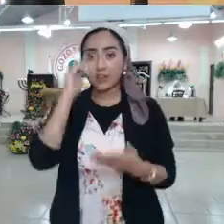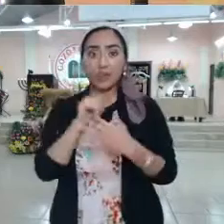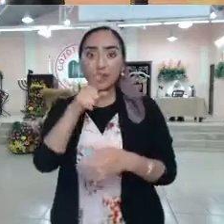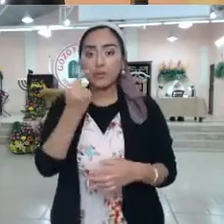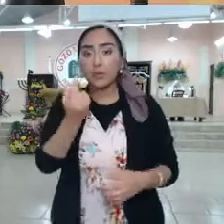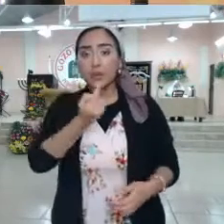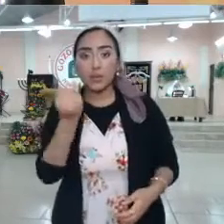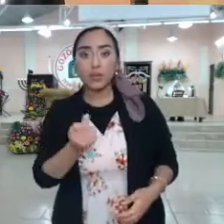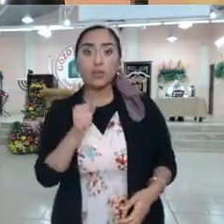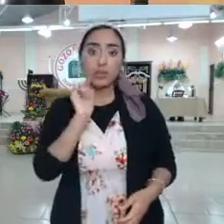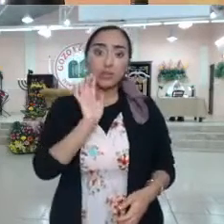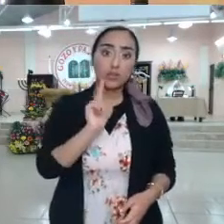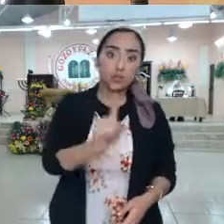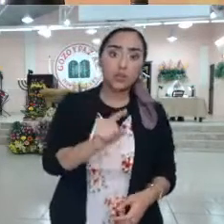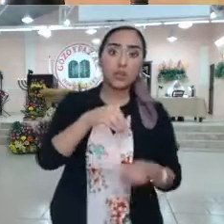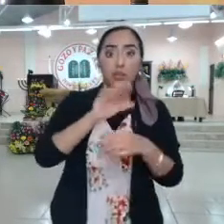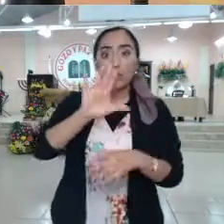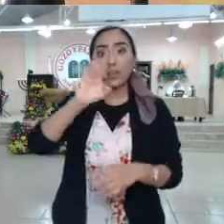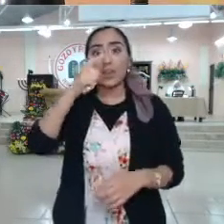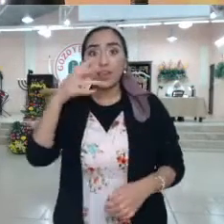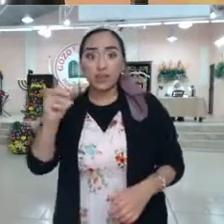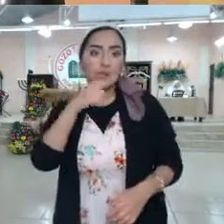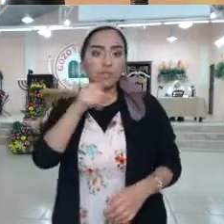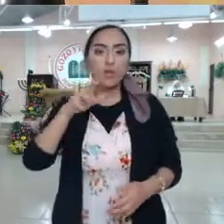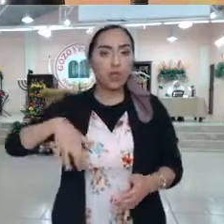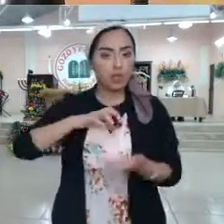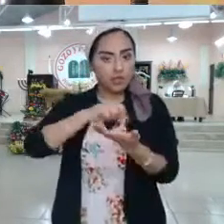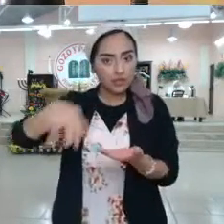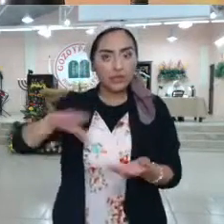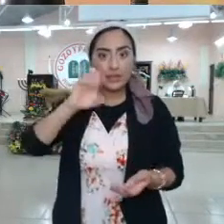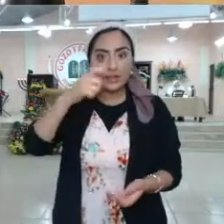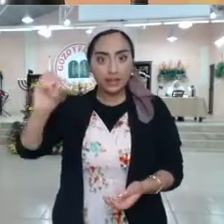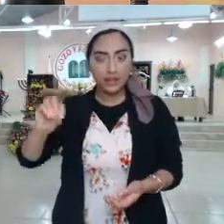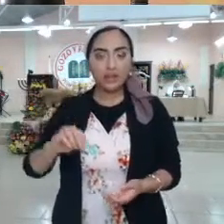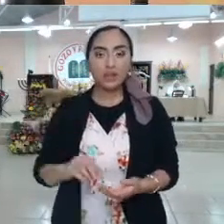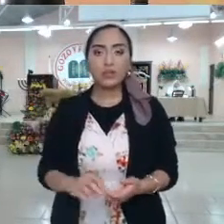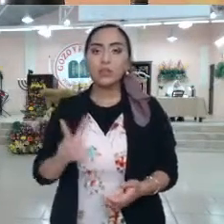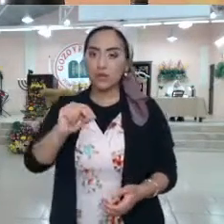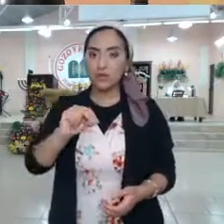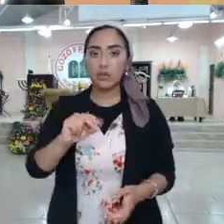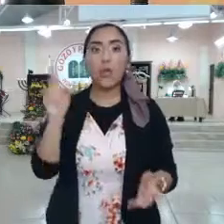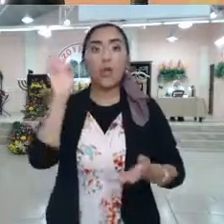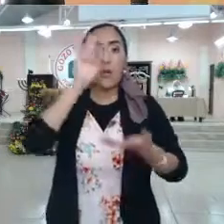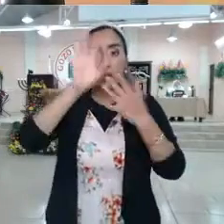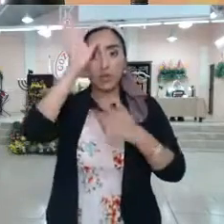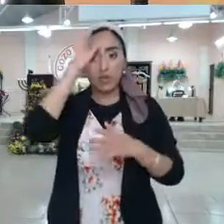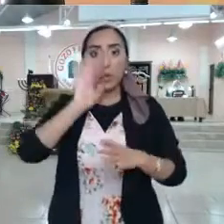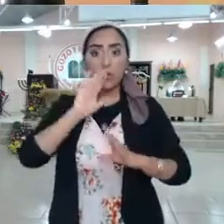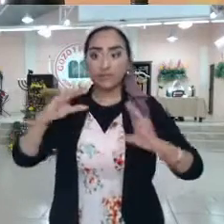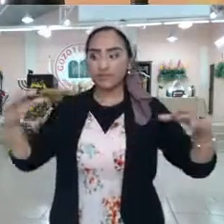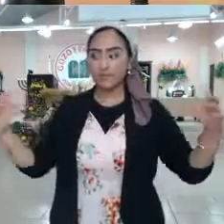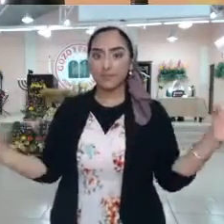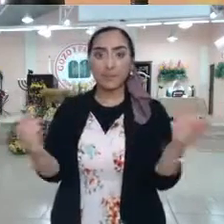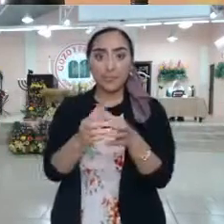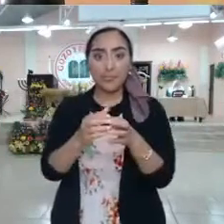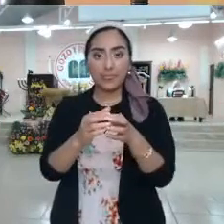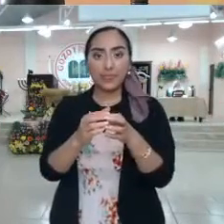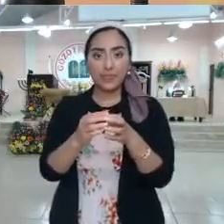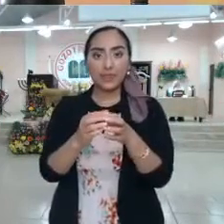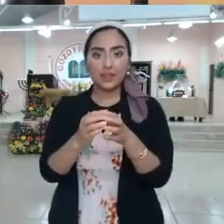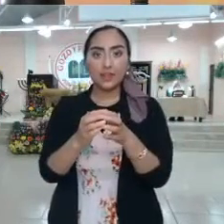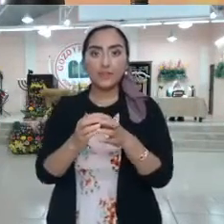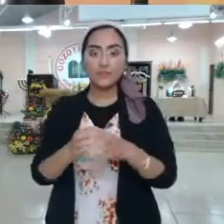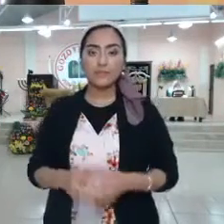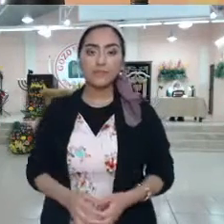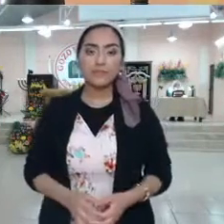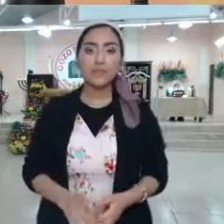Don't think that you're going to be by yourself, you and your ego, for the ones that haven't still renounced that. No, the Eternal Father is going to put us together